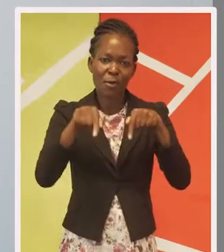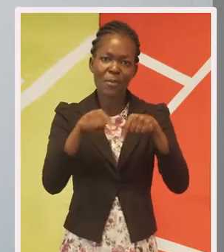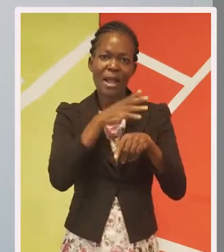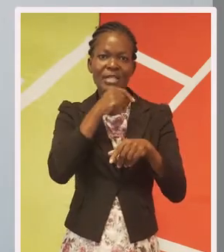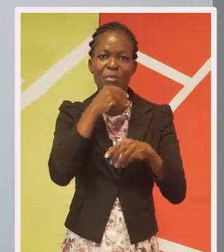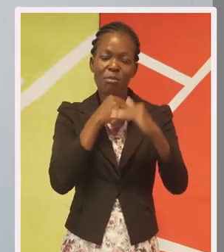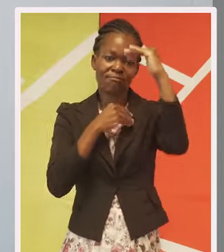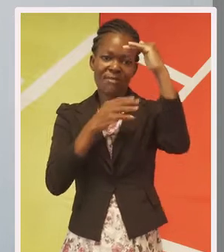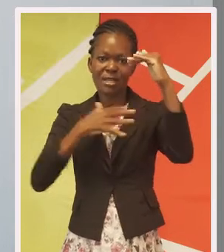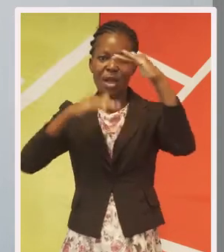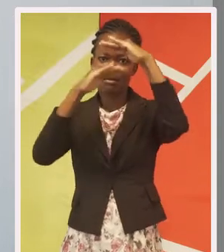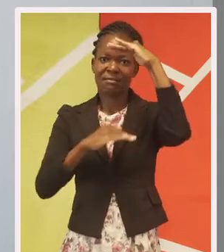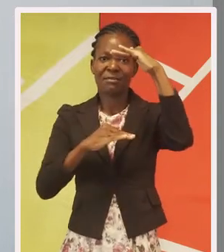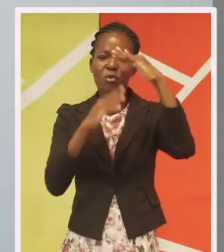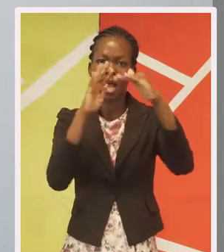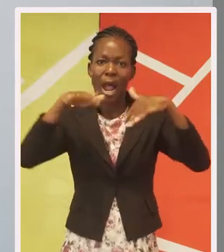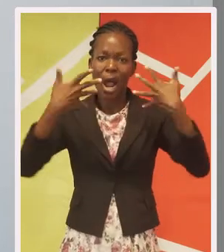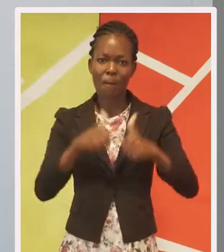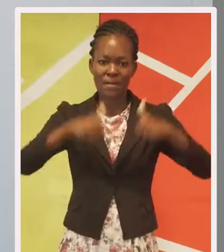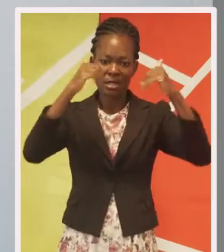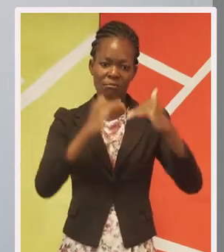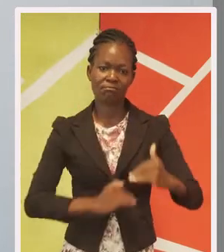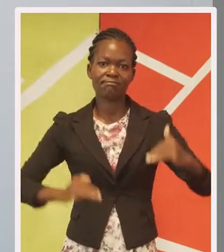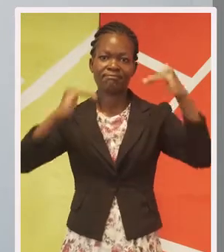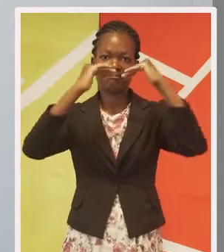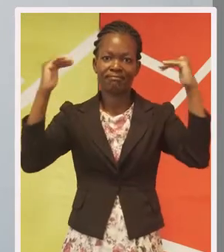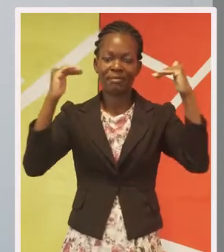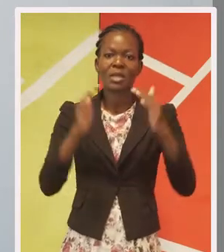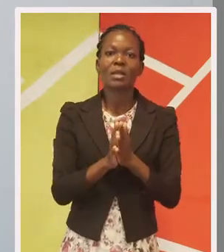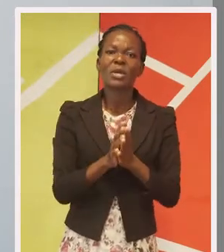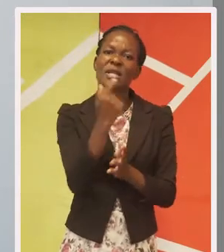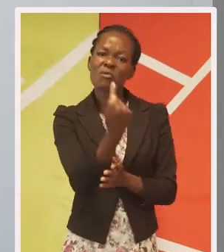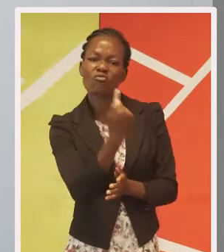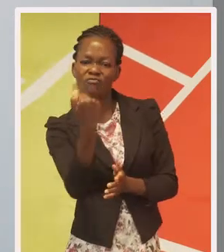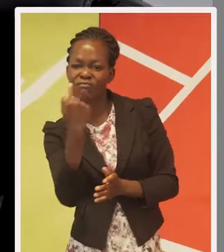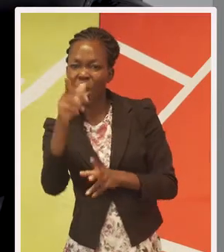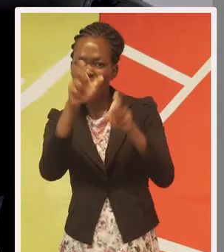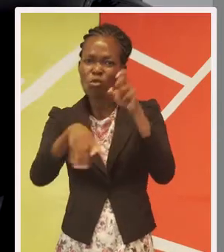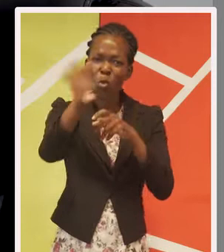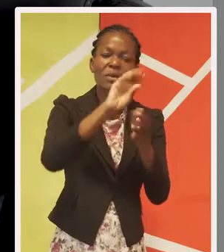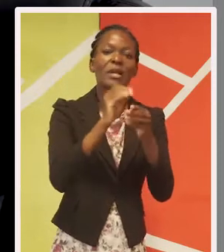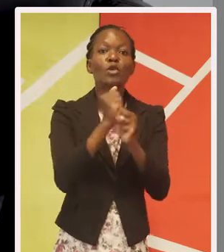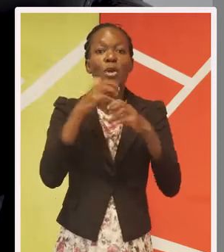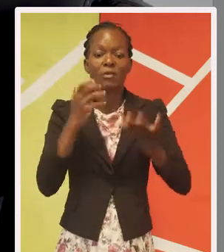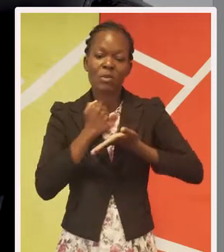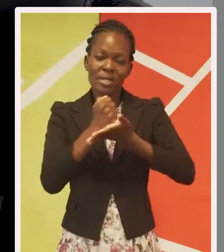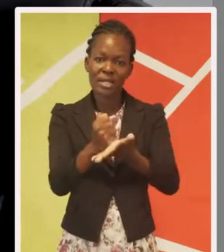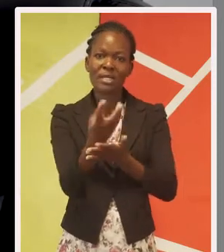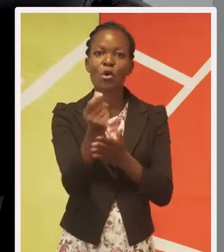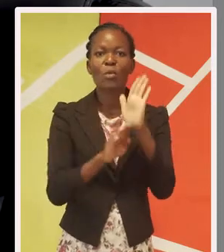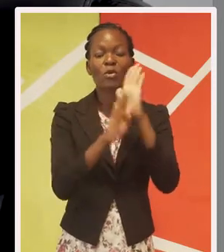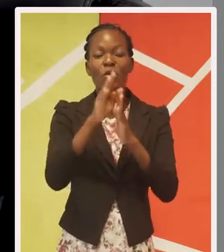inequalities that exist in the economy and highlights the role that each individual plays in contributing to economic